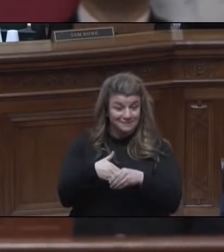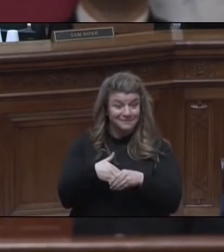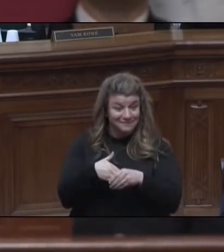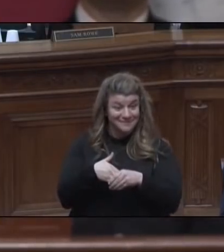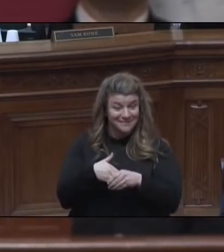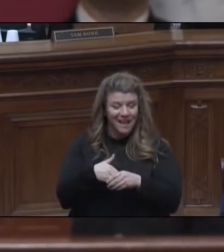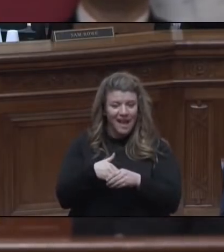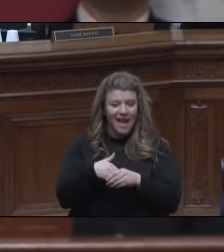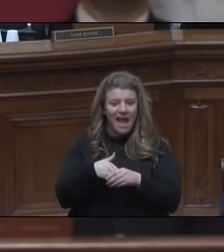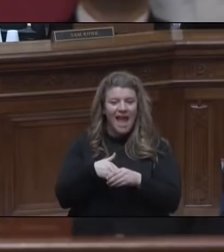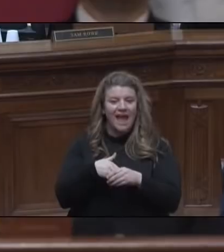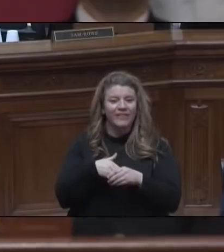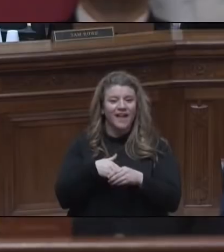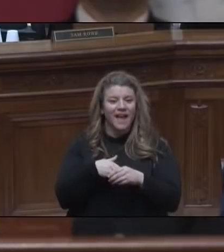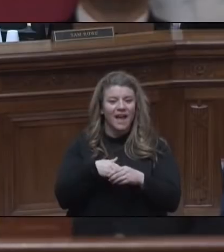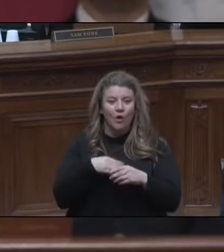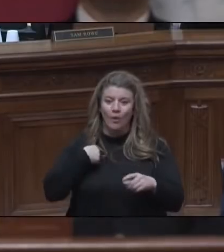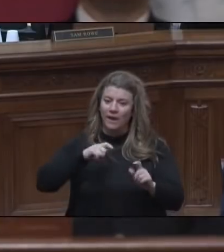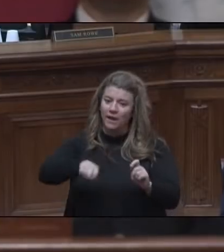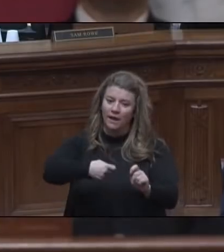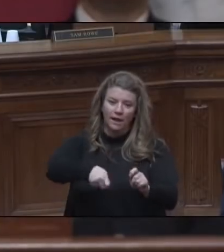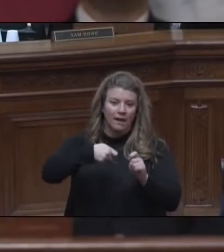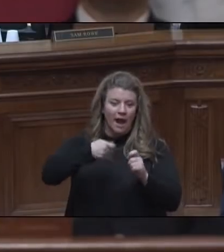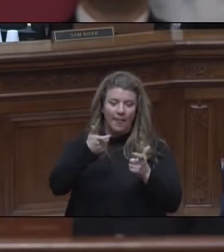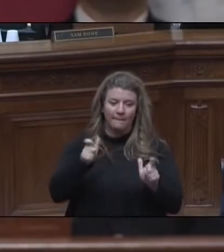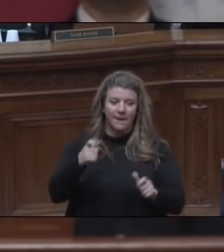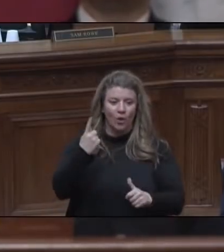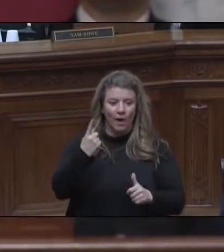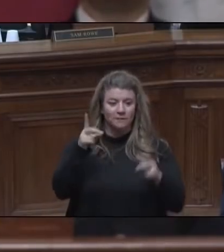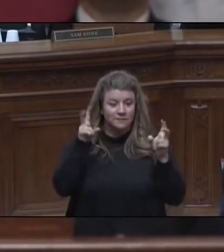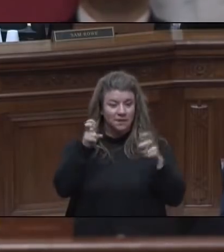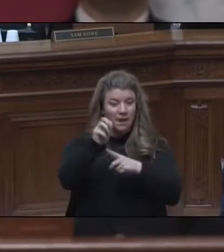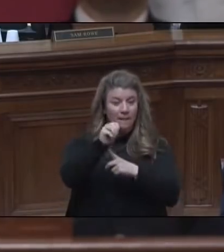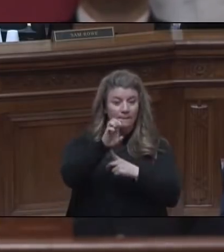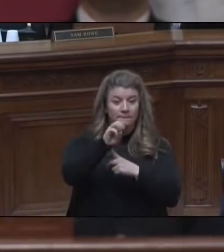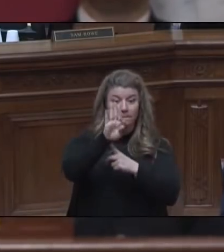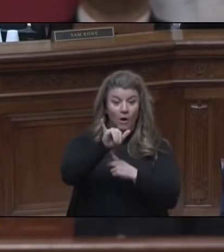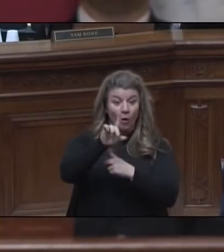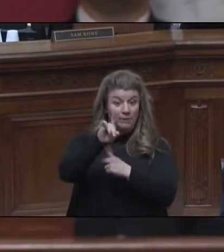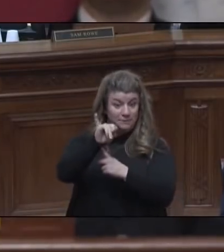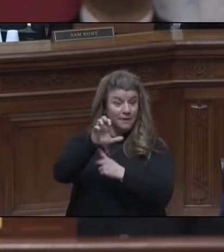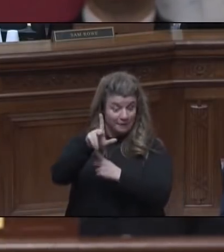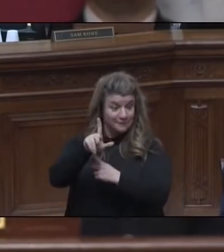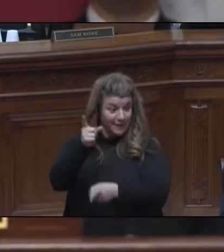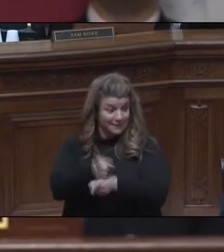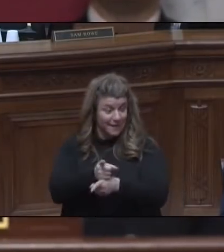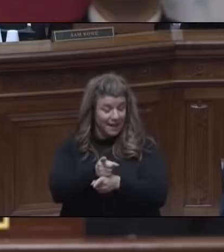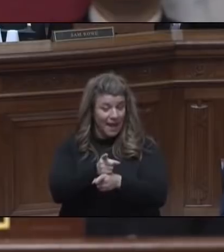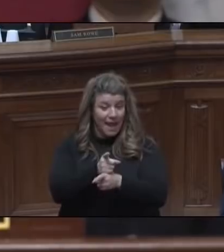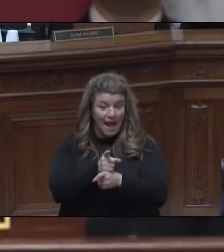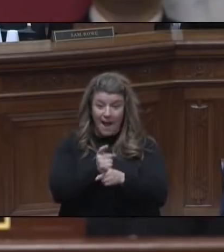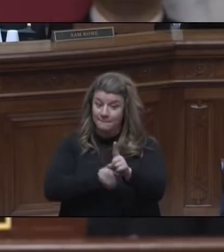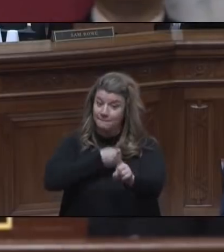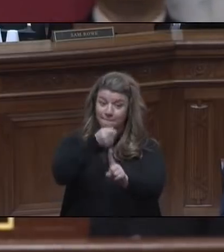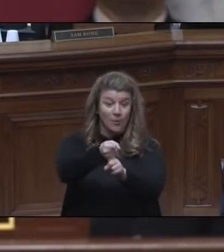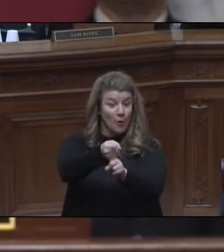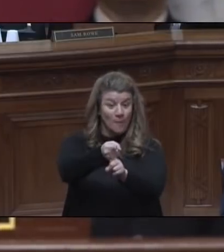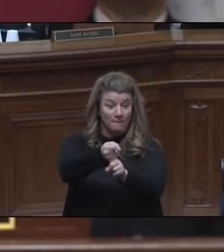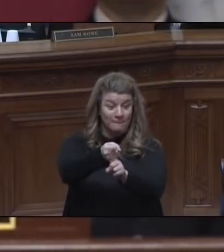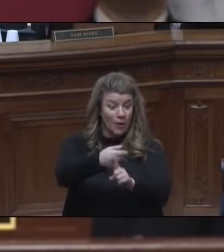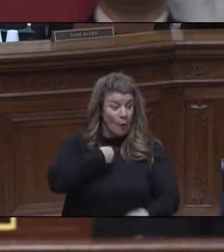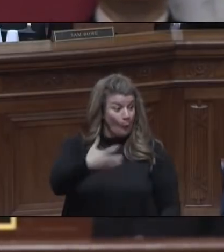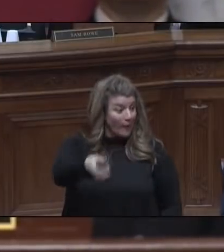along came Moby Dick. And boom, we got it.